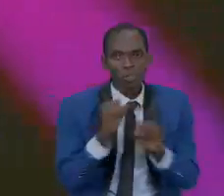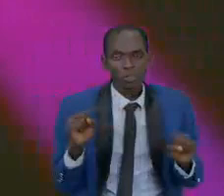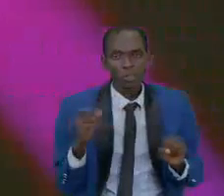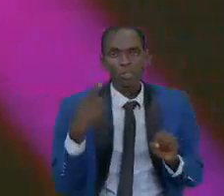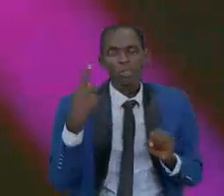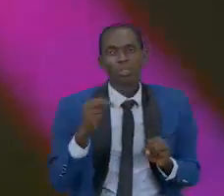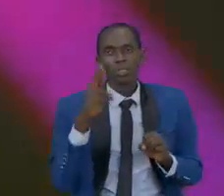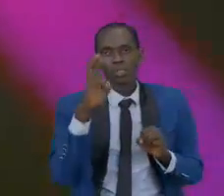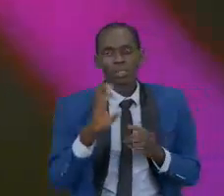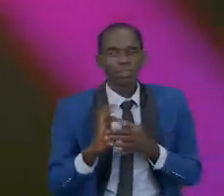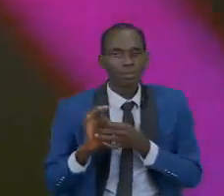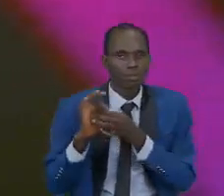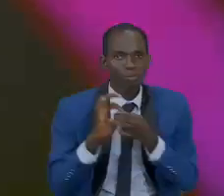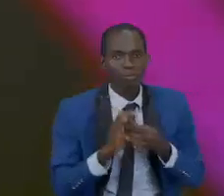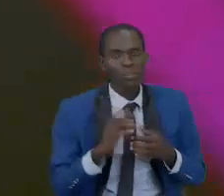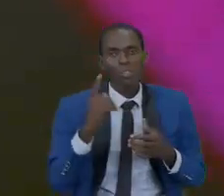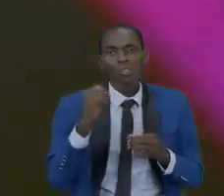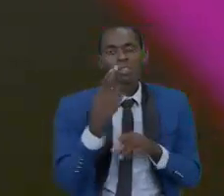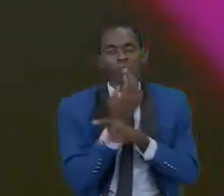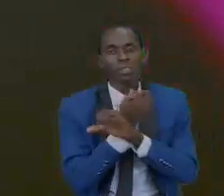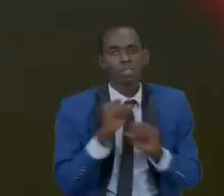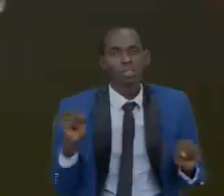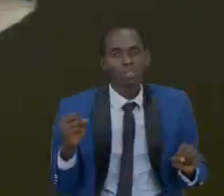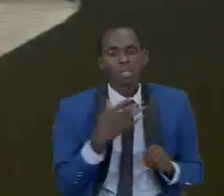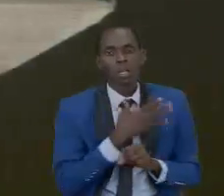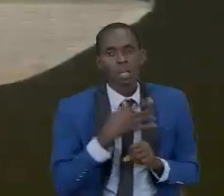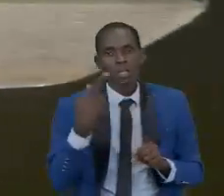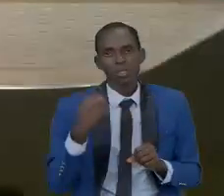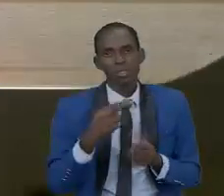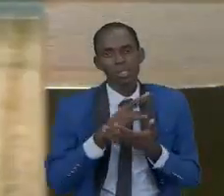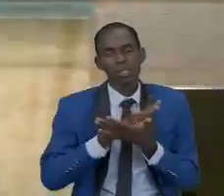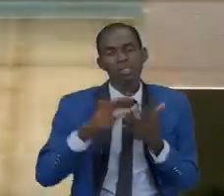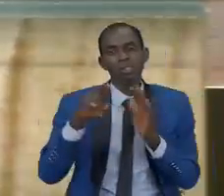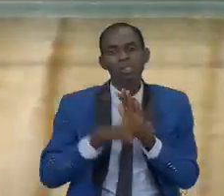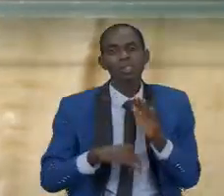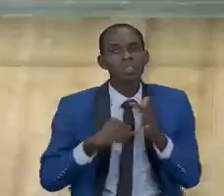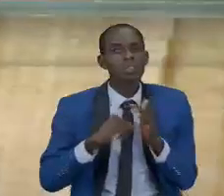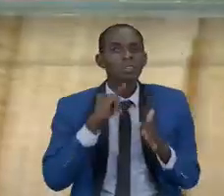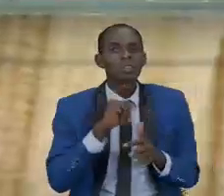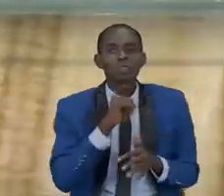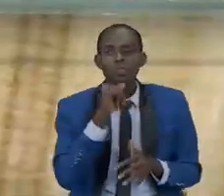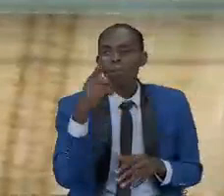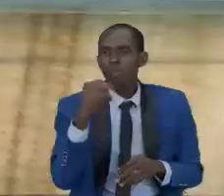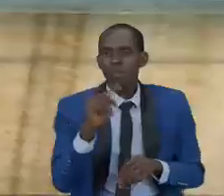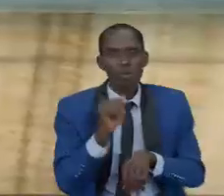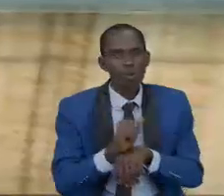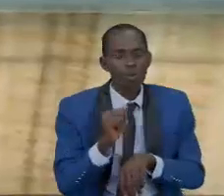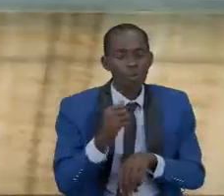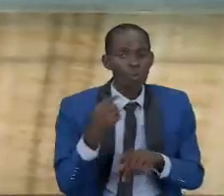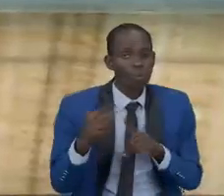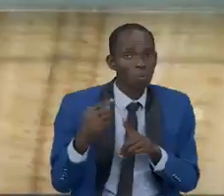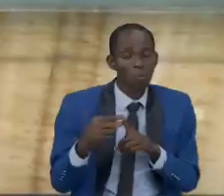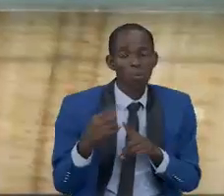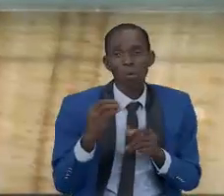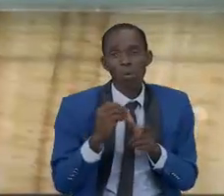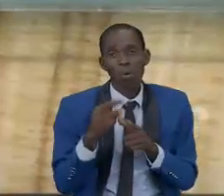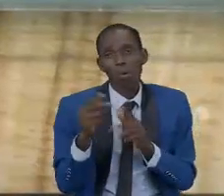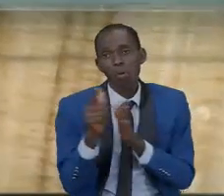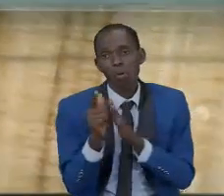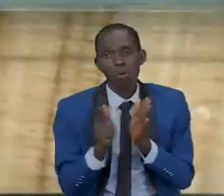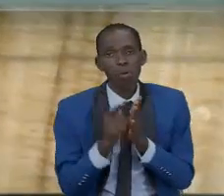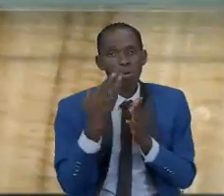reconciliation the Redemption and the righteousness is not that law of Moses it says